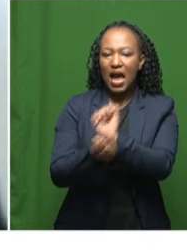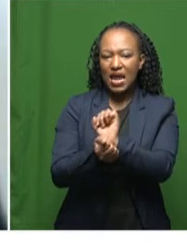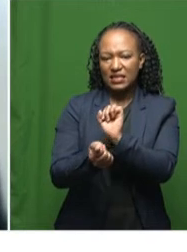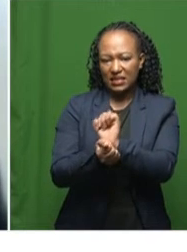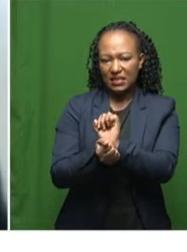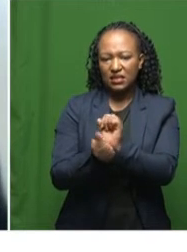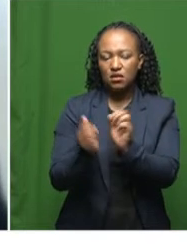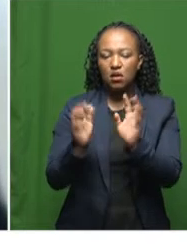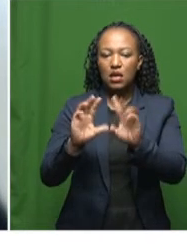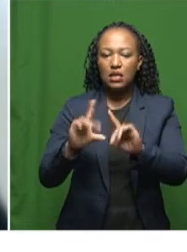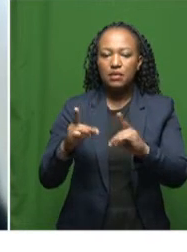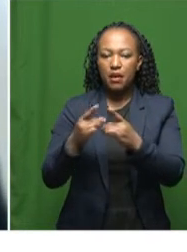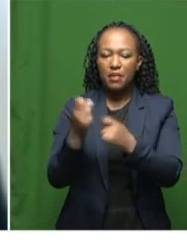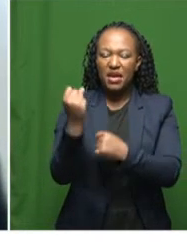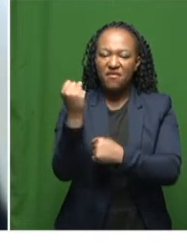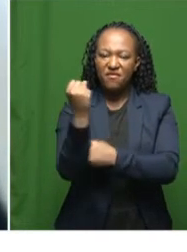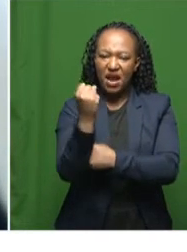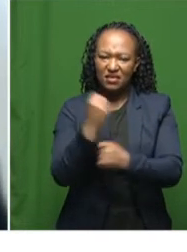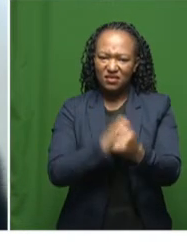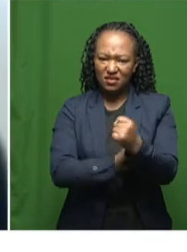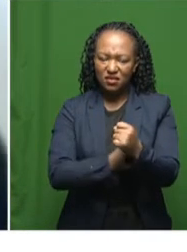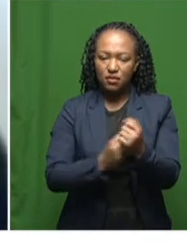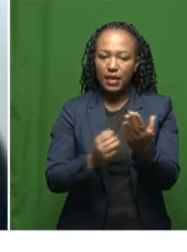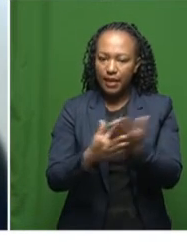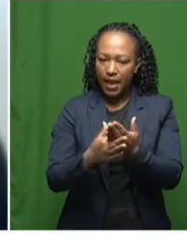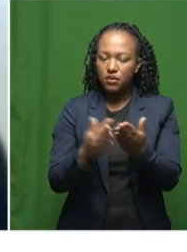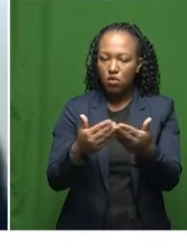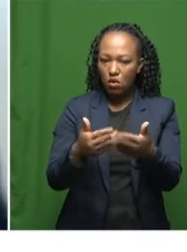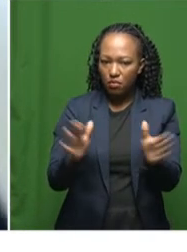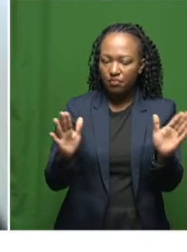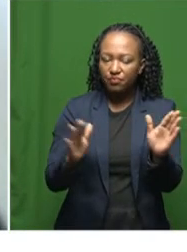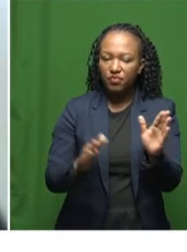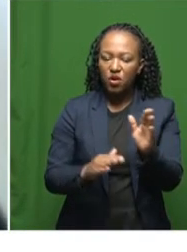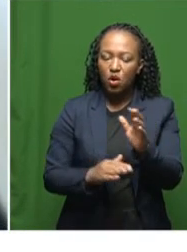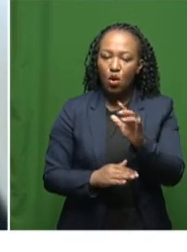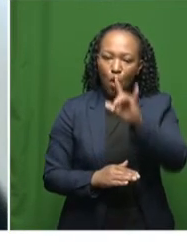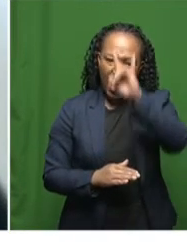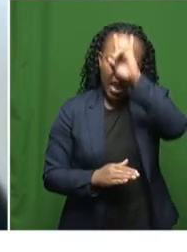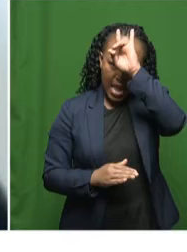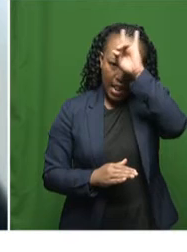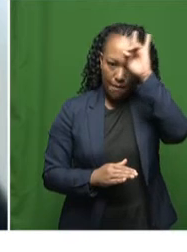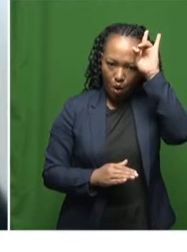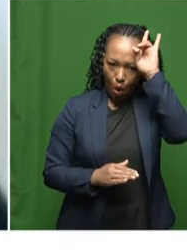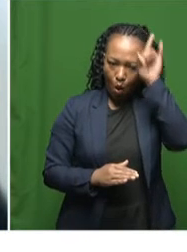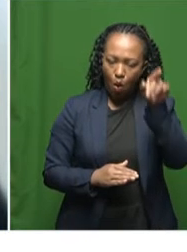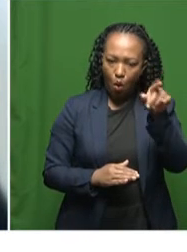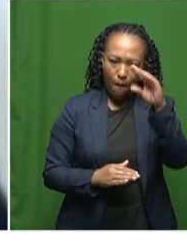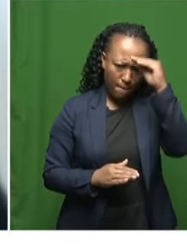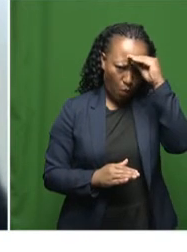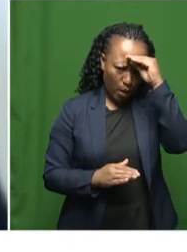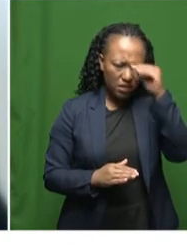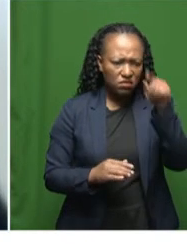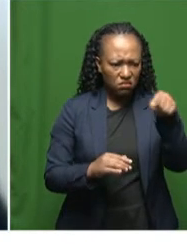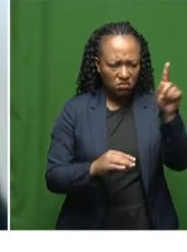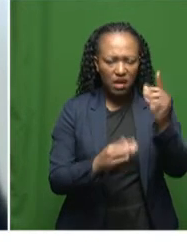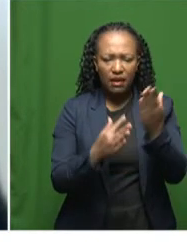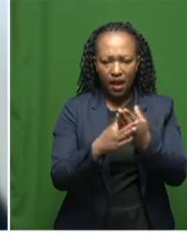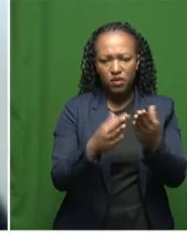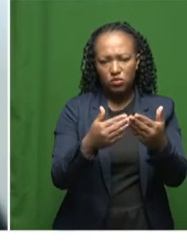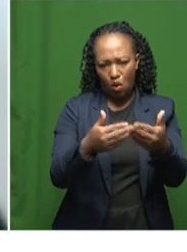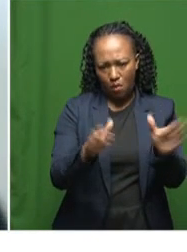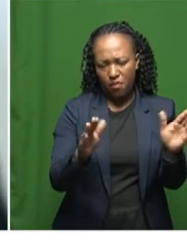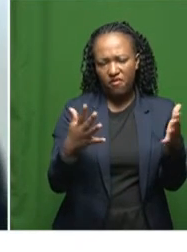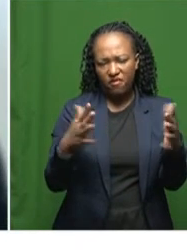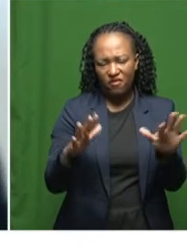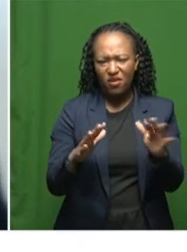Infrastructure. There was a case that was opened at Hillbrow Police Station. And there were